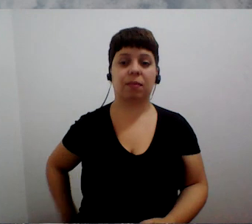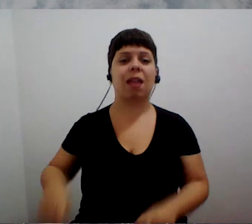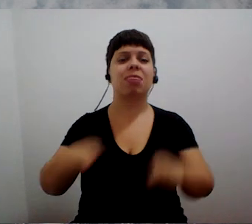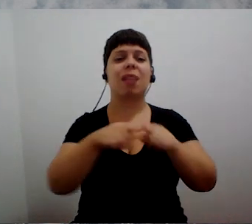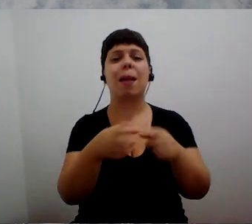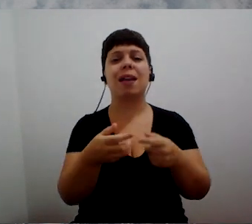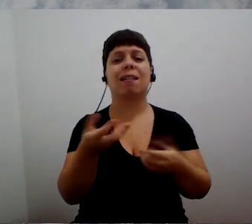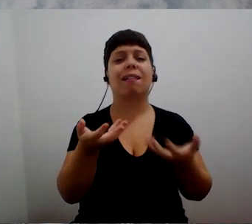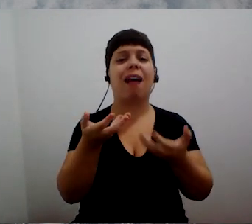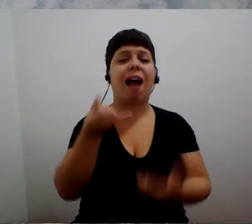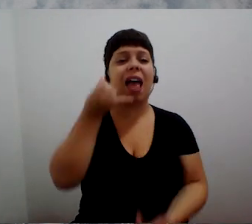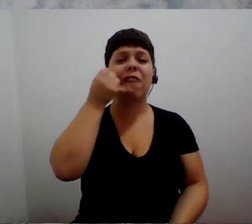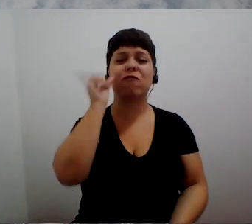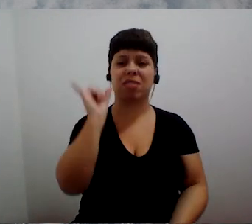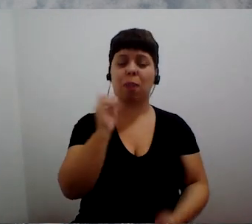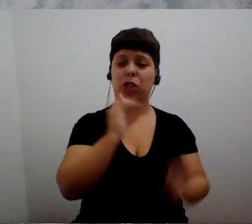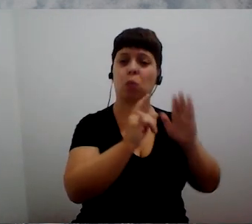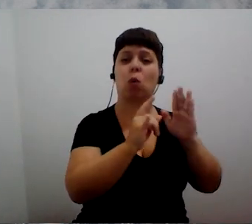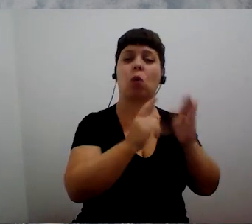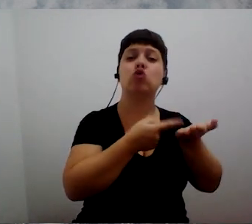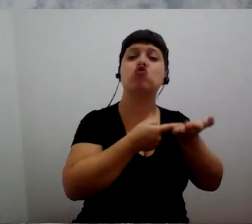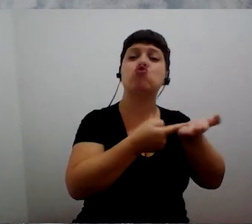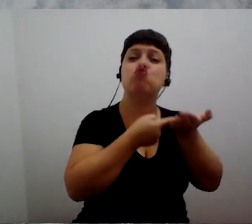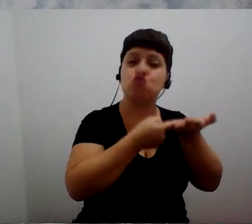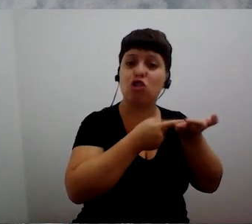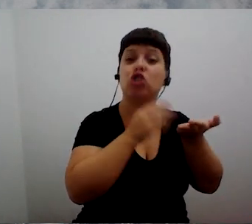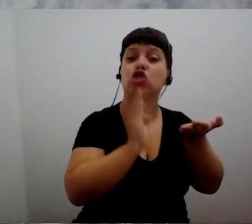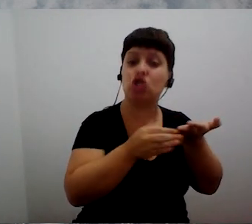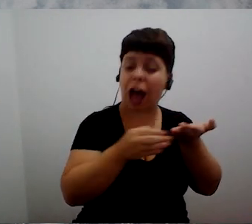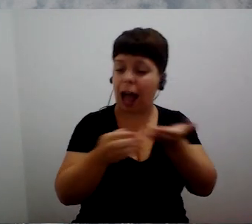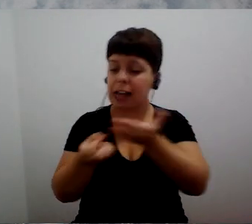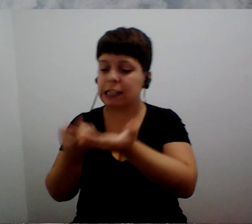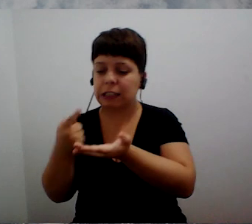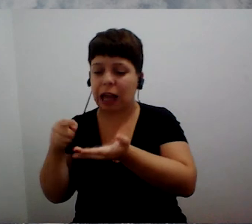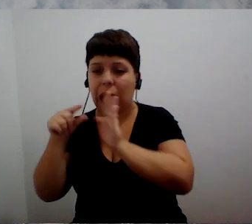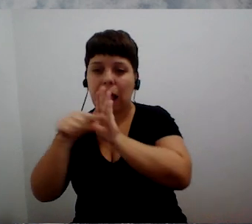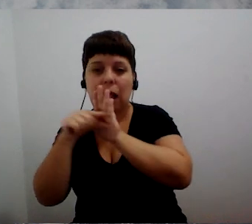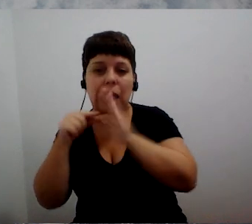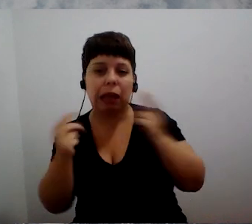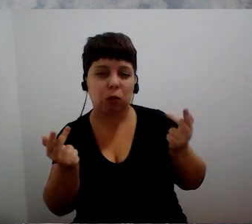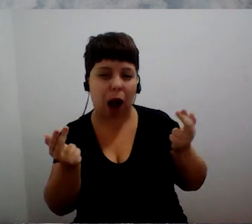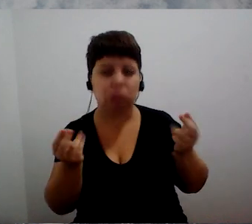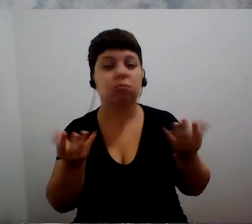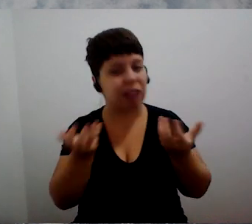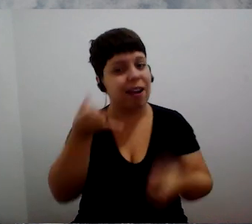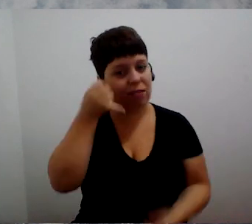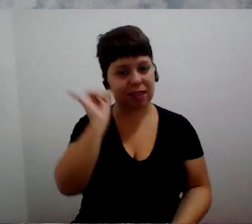to avoid duplication with other multilateral environmental agreements. But we